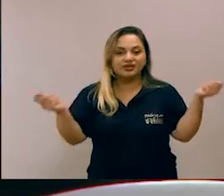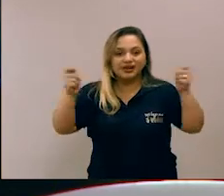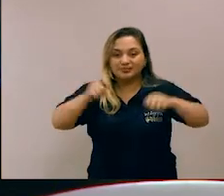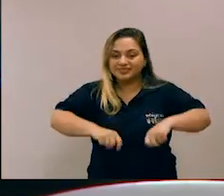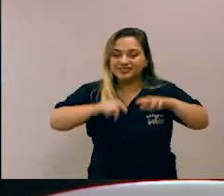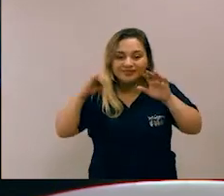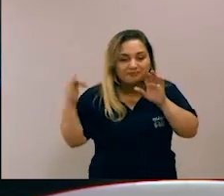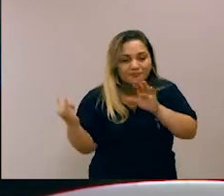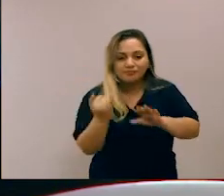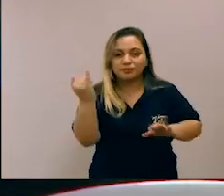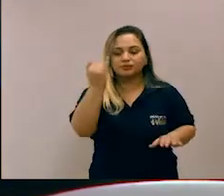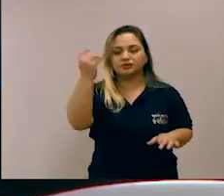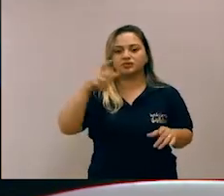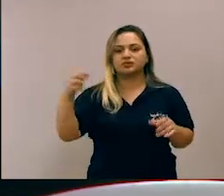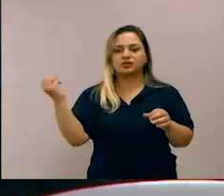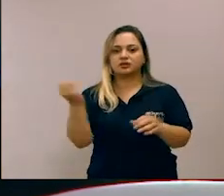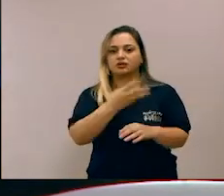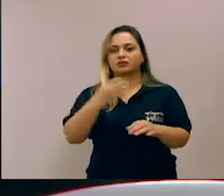ENAP presents